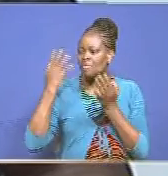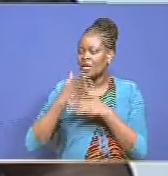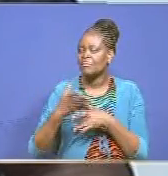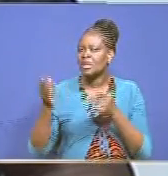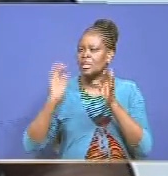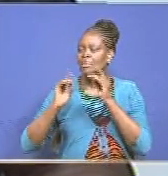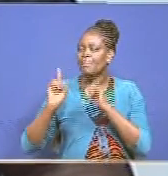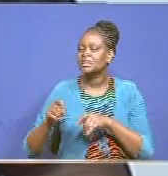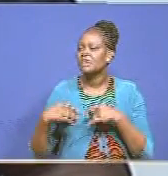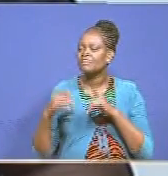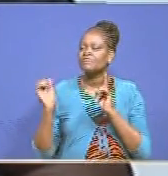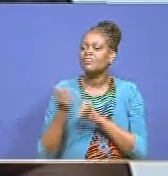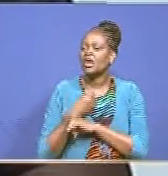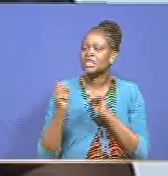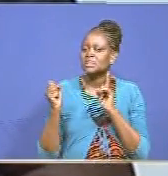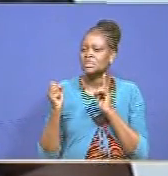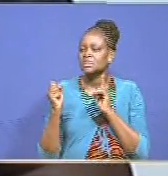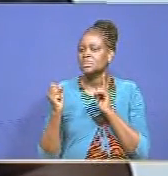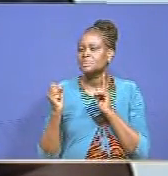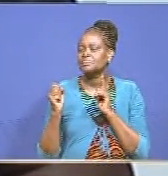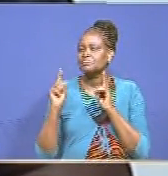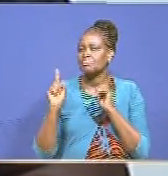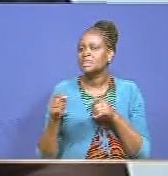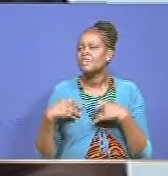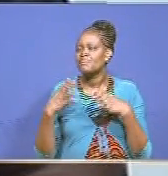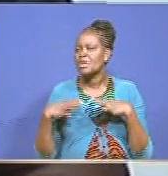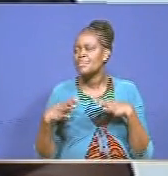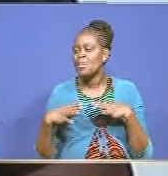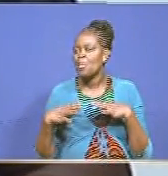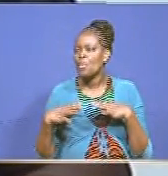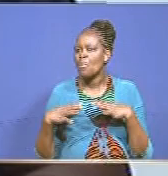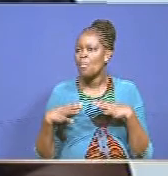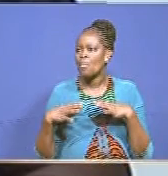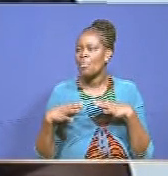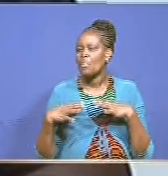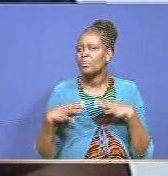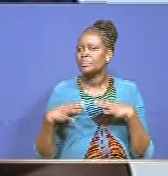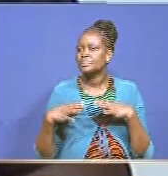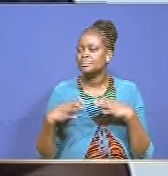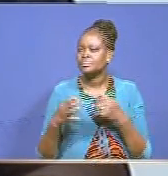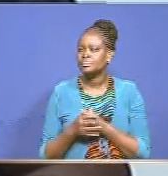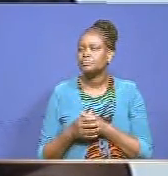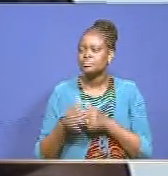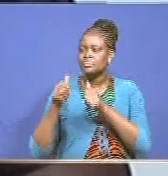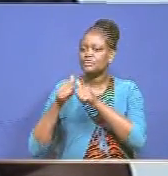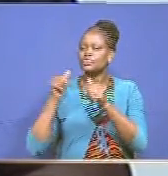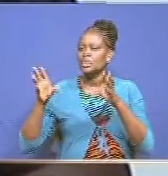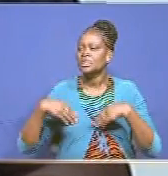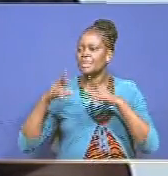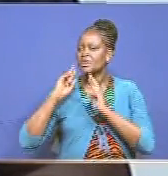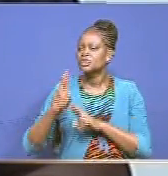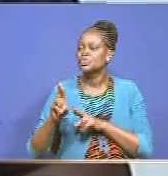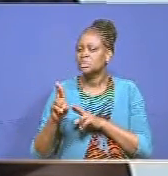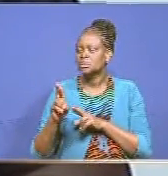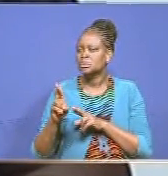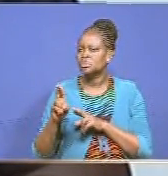have some violence, we have to have people denying the results and all that? Yes.